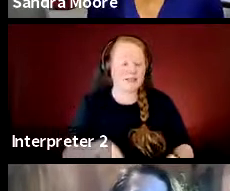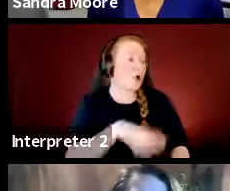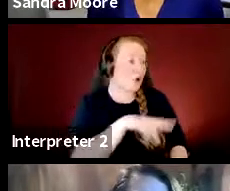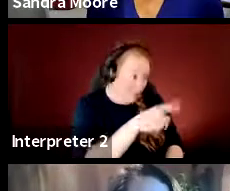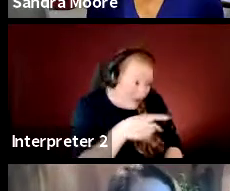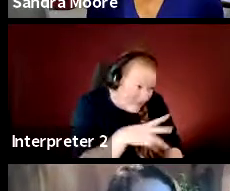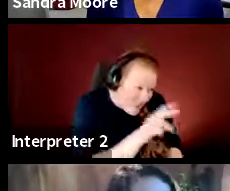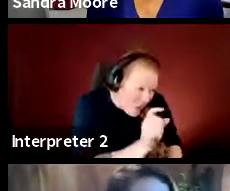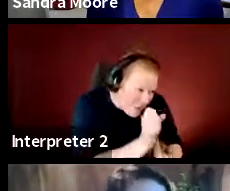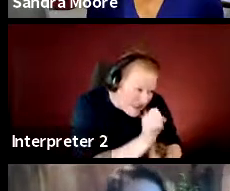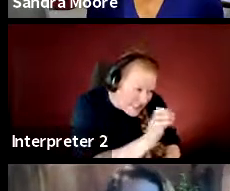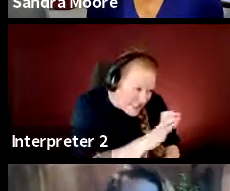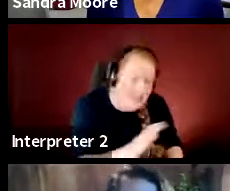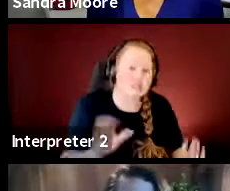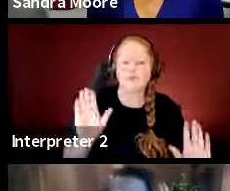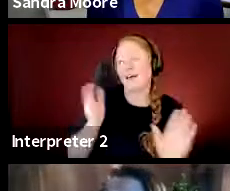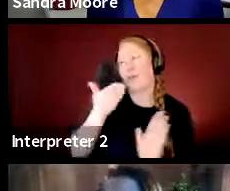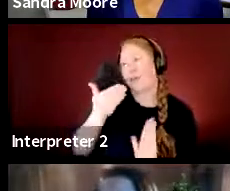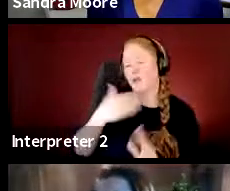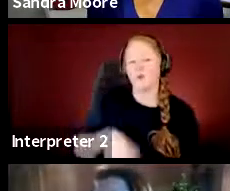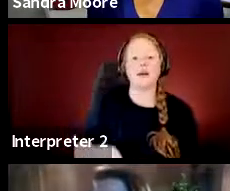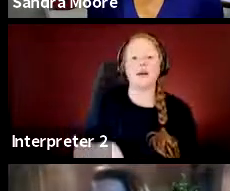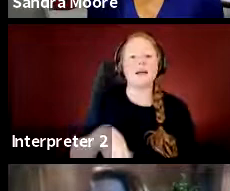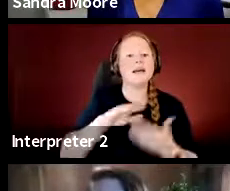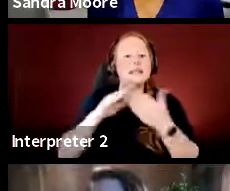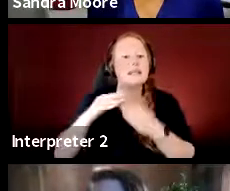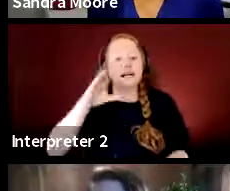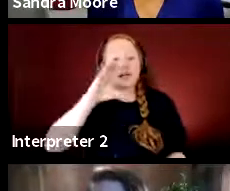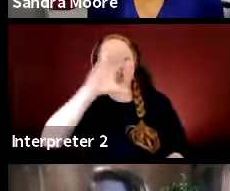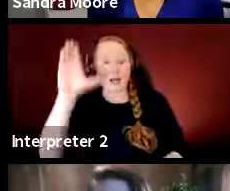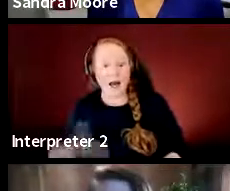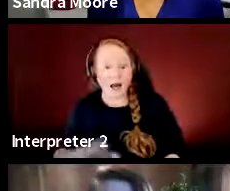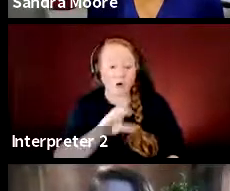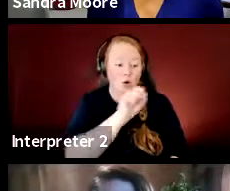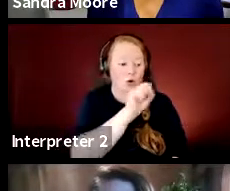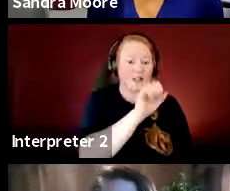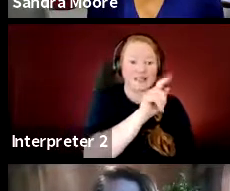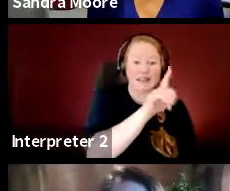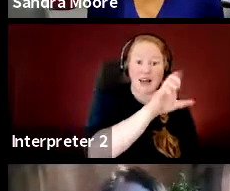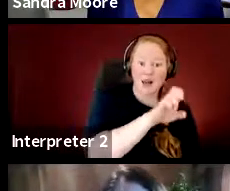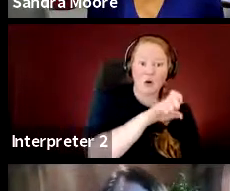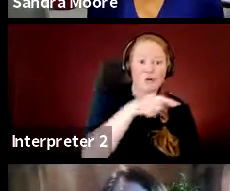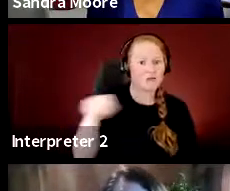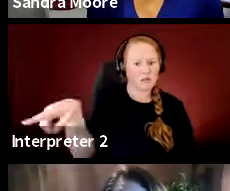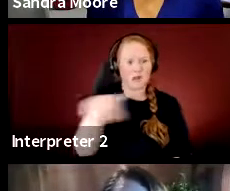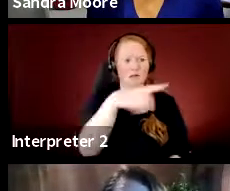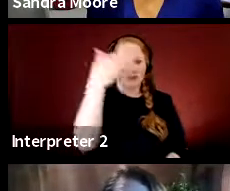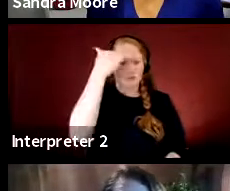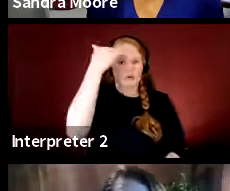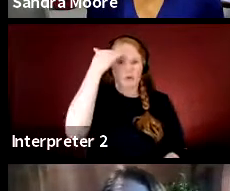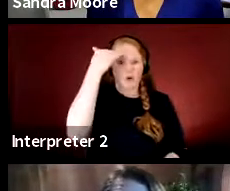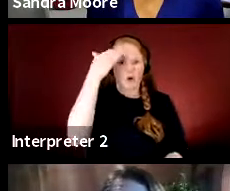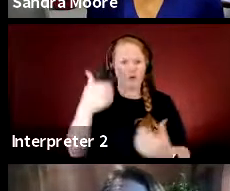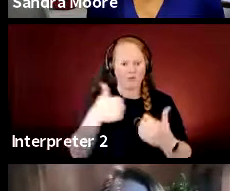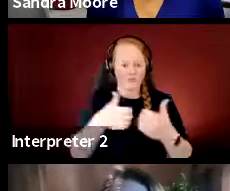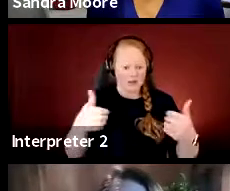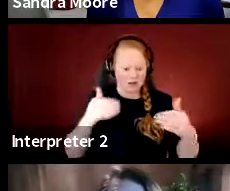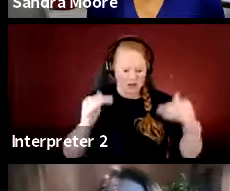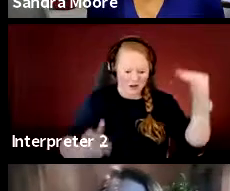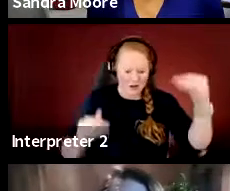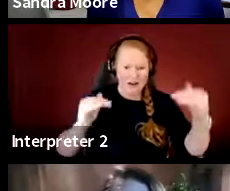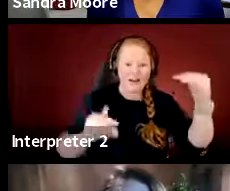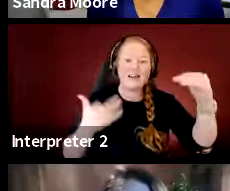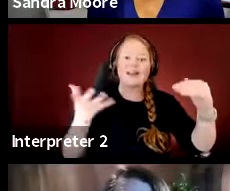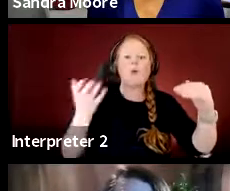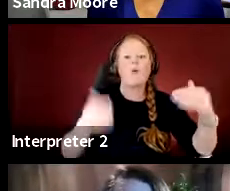much. Cities such as Seattle, Chicago, and New York have been aware of this gap in service and have worked with local nonprofits to disperse funds